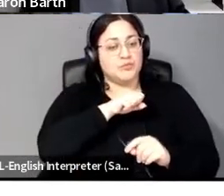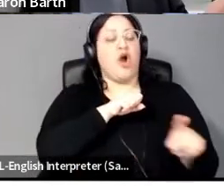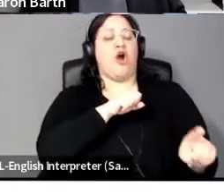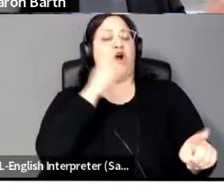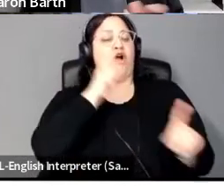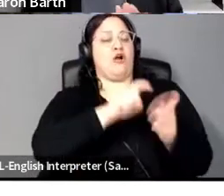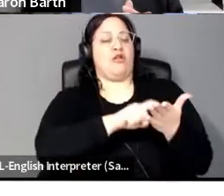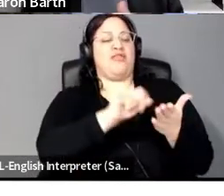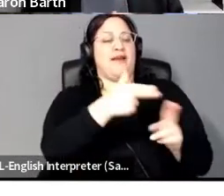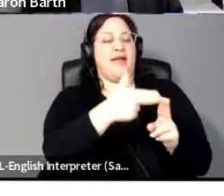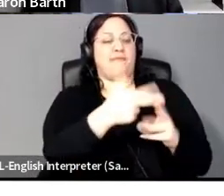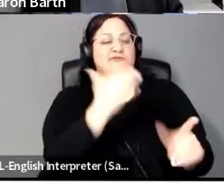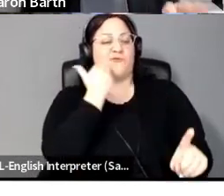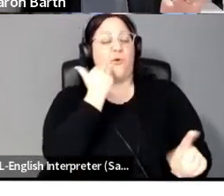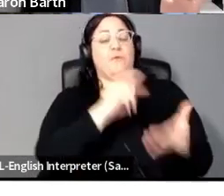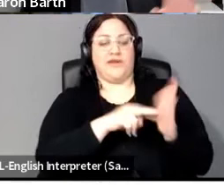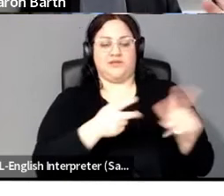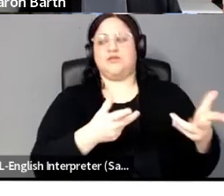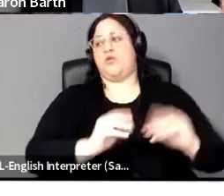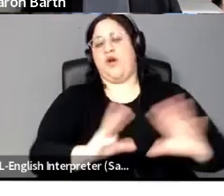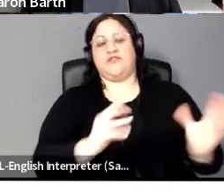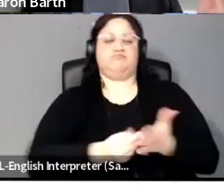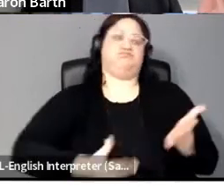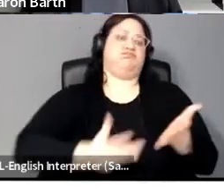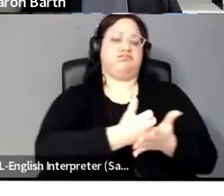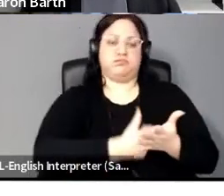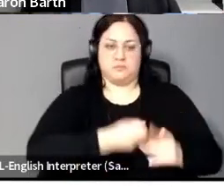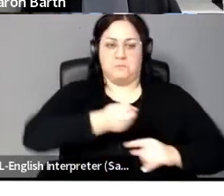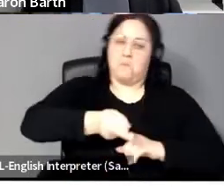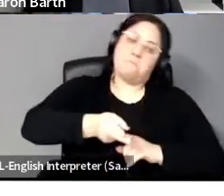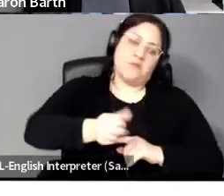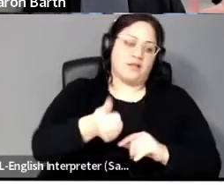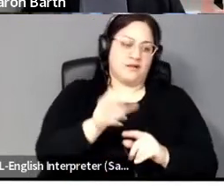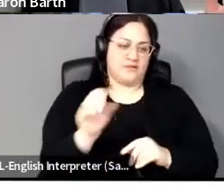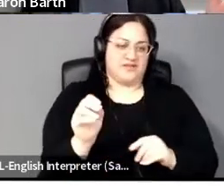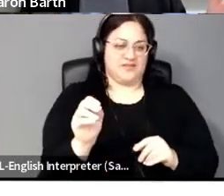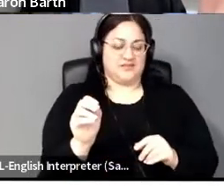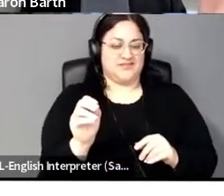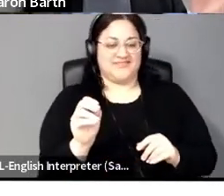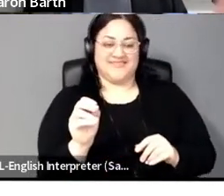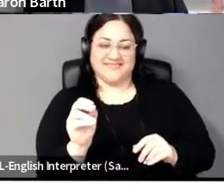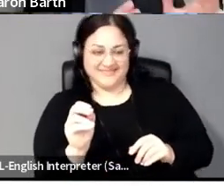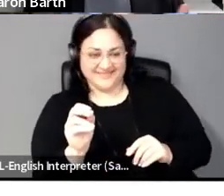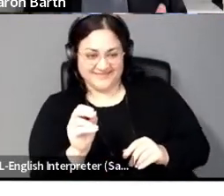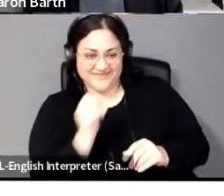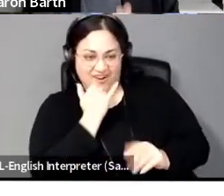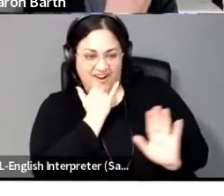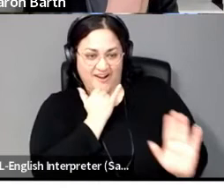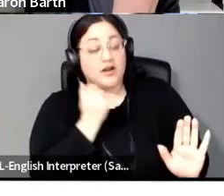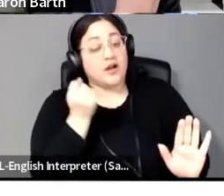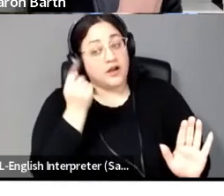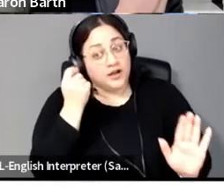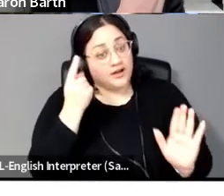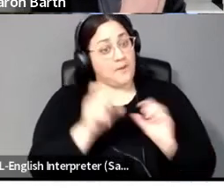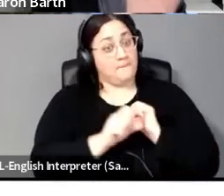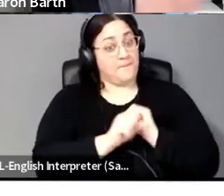way, is a good reason to do good marketing, but it makes an erroneous inference